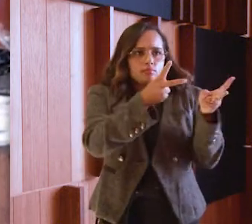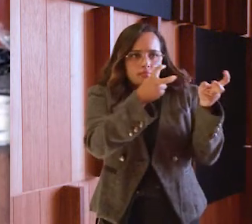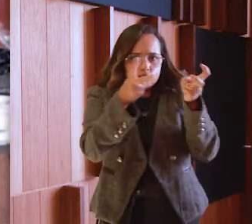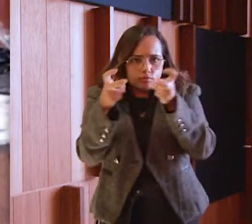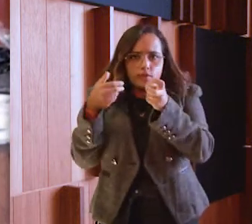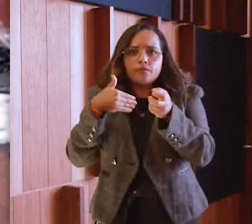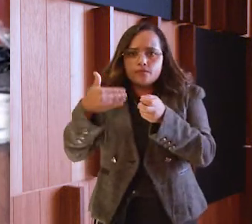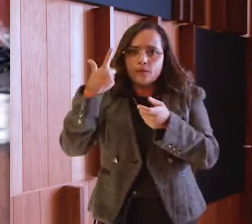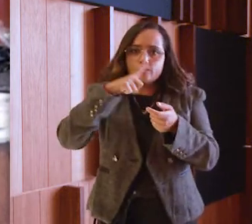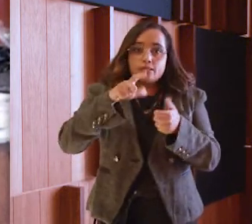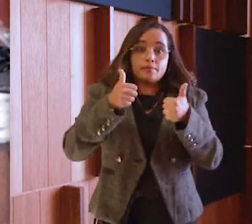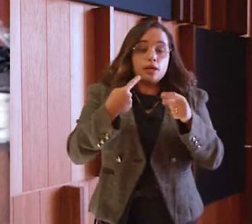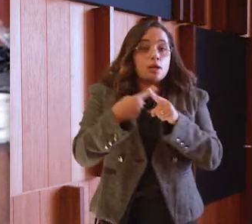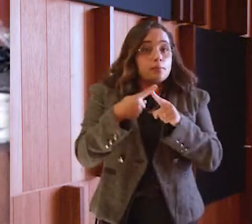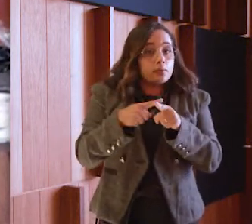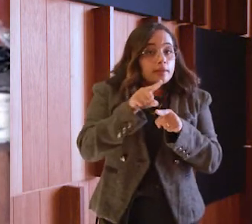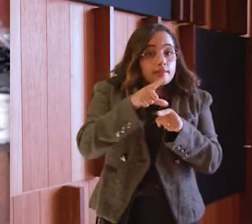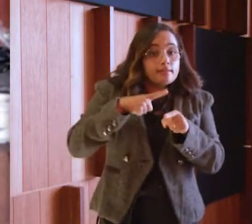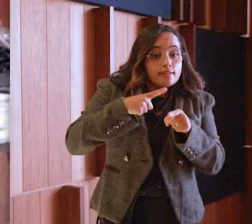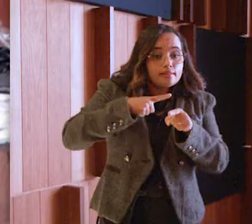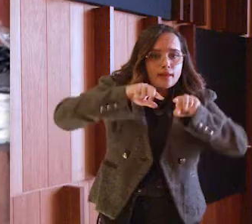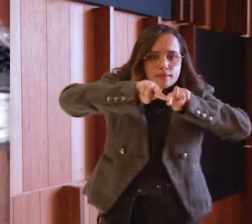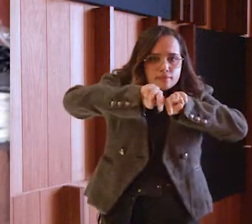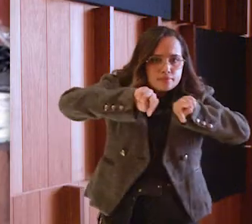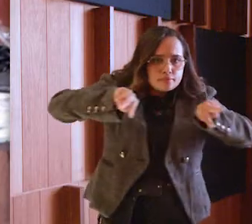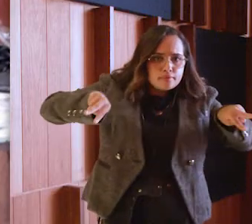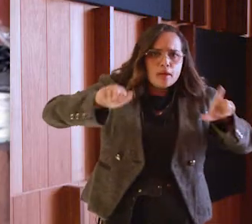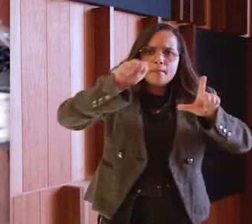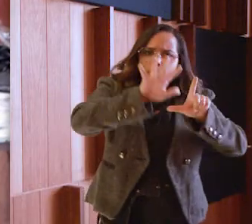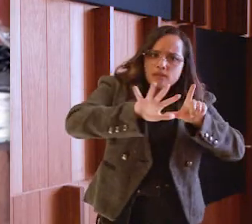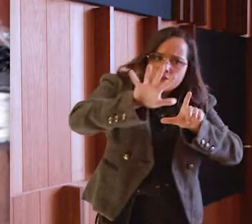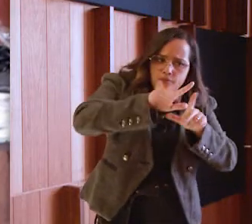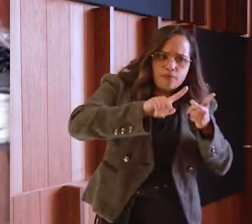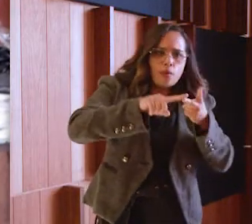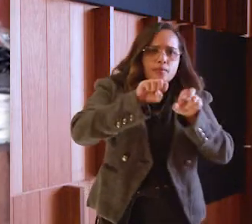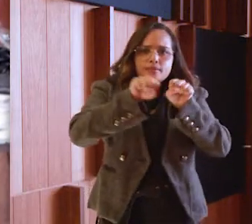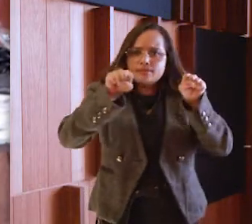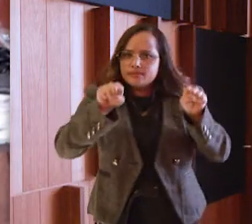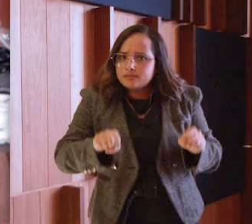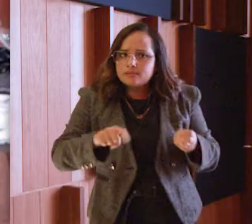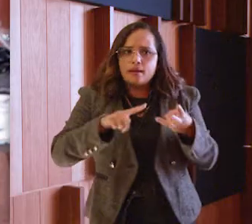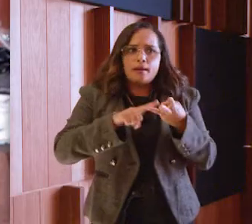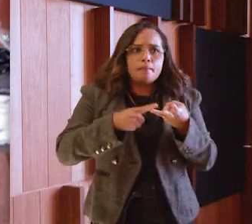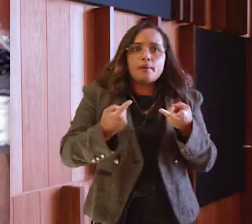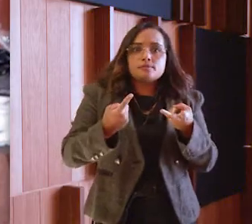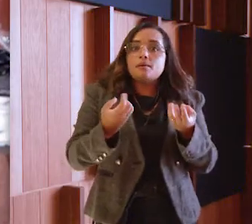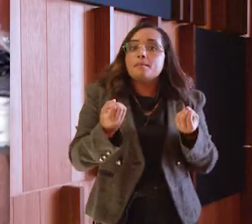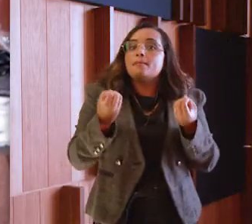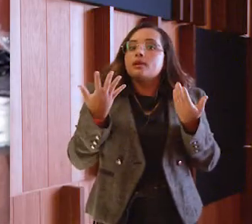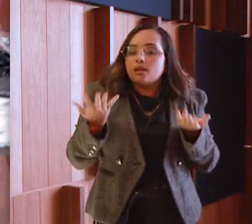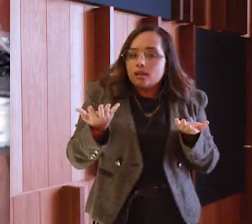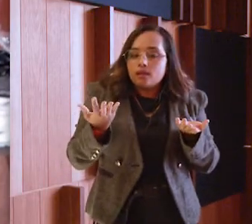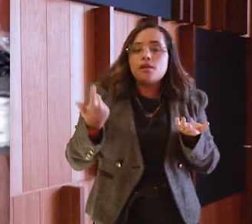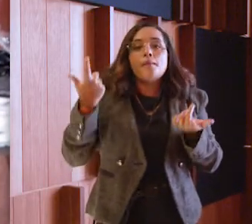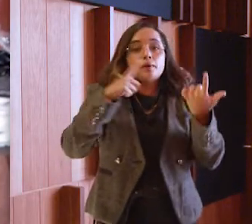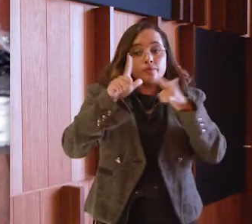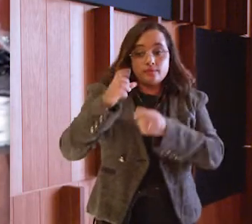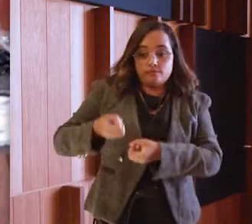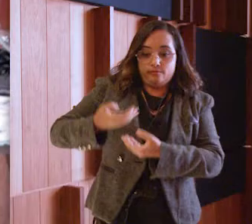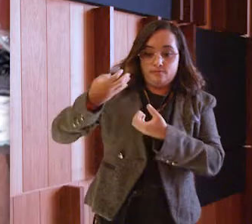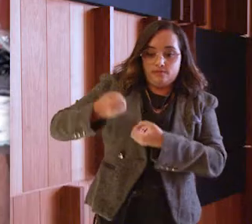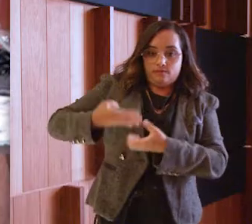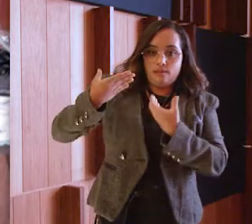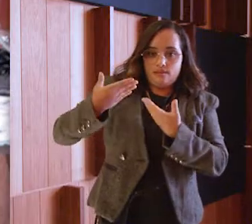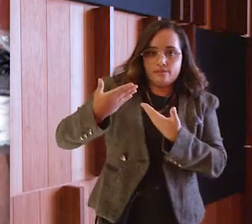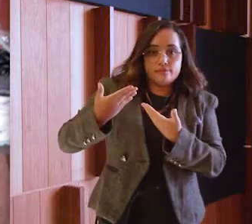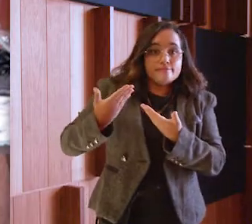permutations, usually in a bad way for us. So understanding the data, what's the structured data that we need, what's the unstructured